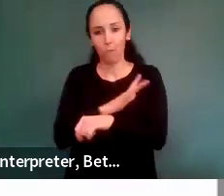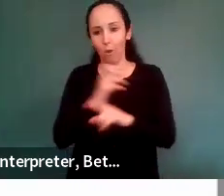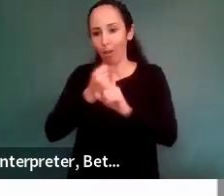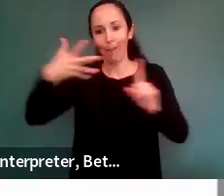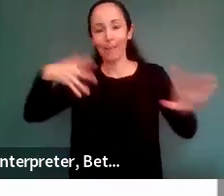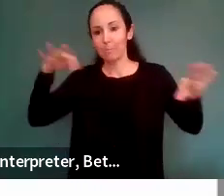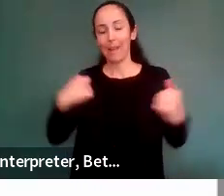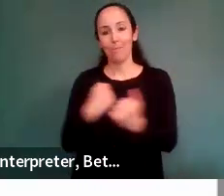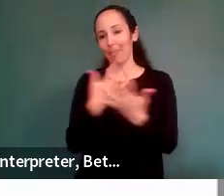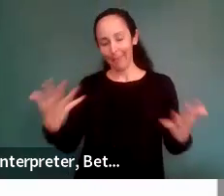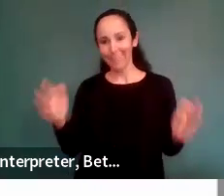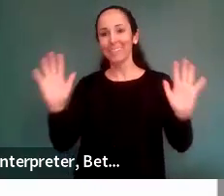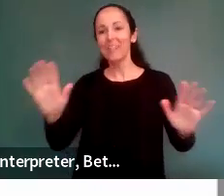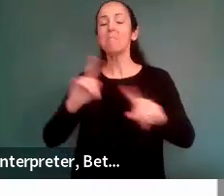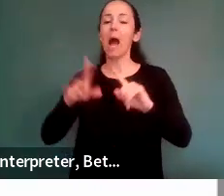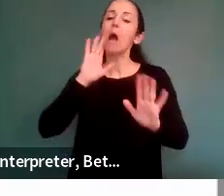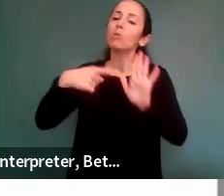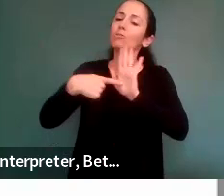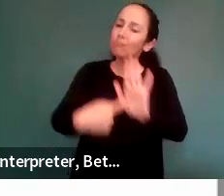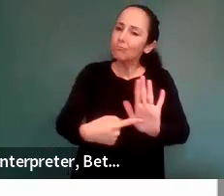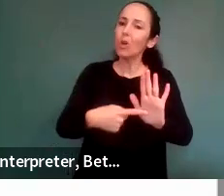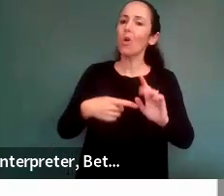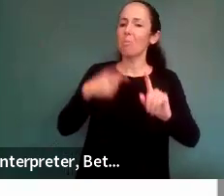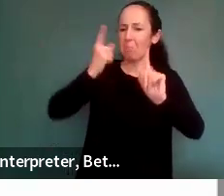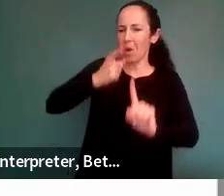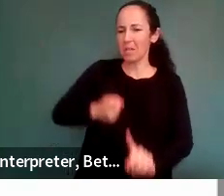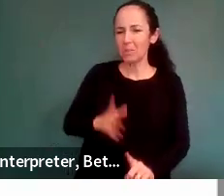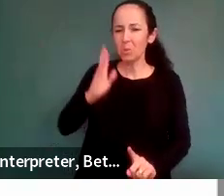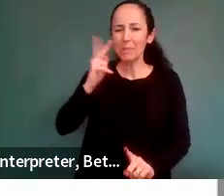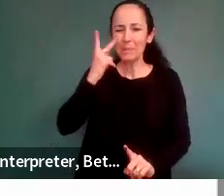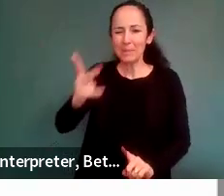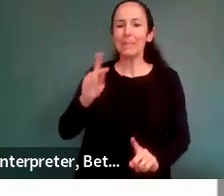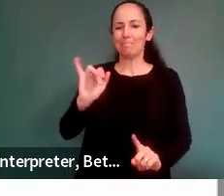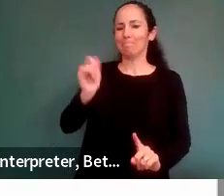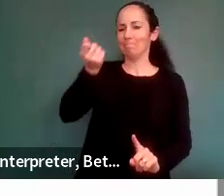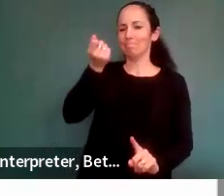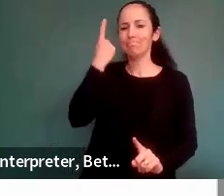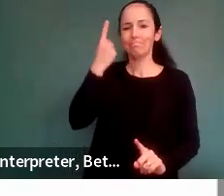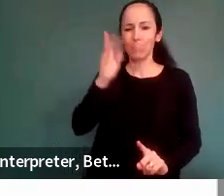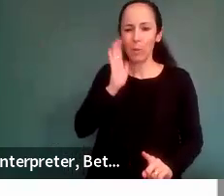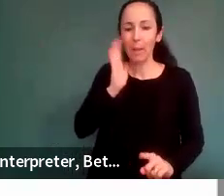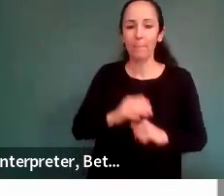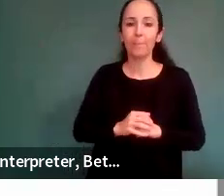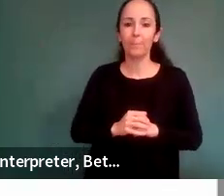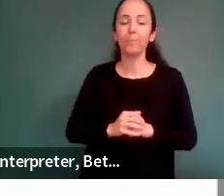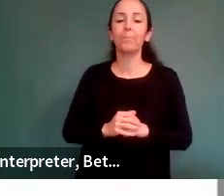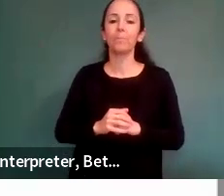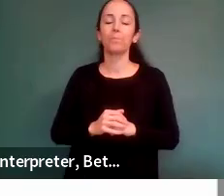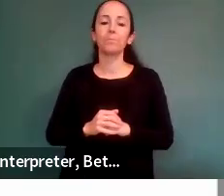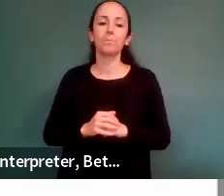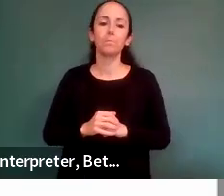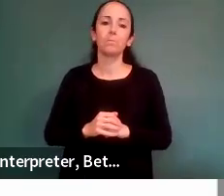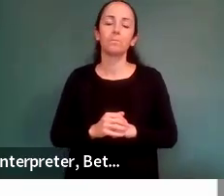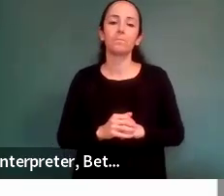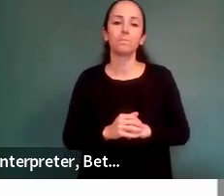may be, but I'll point out several highlights. The Carroll Center for the Blind dash. The